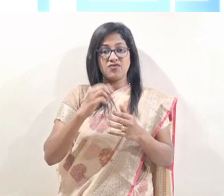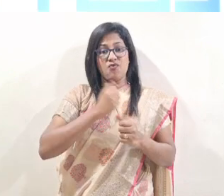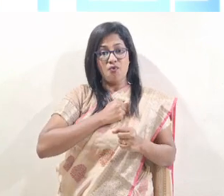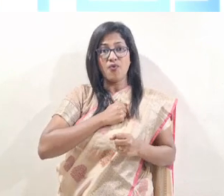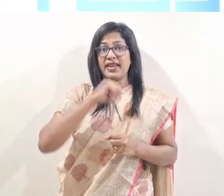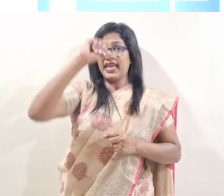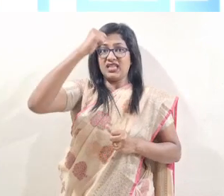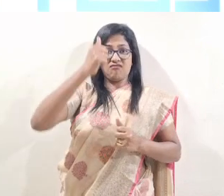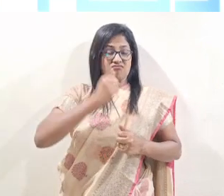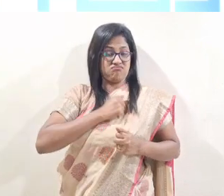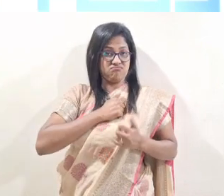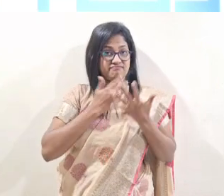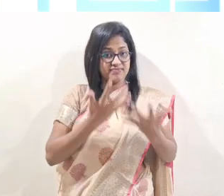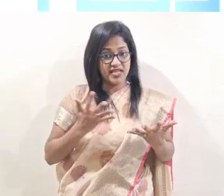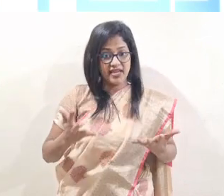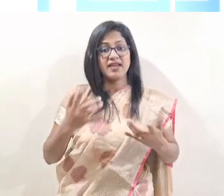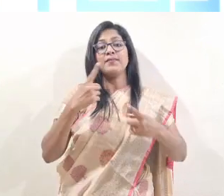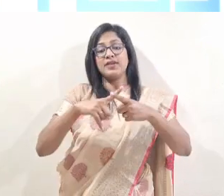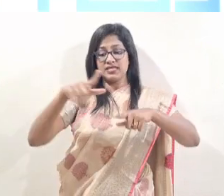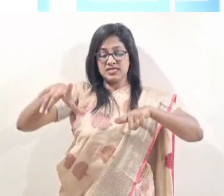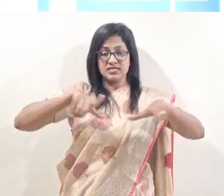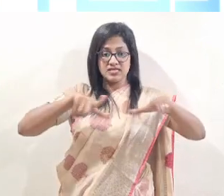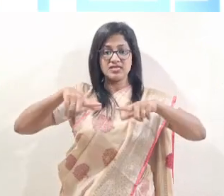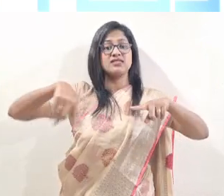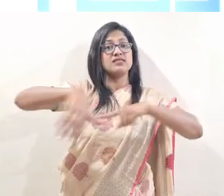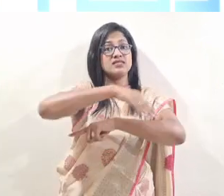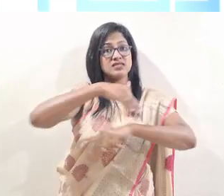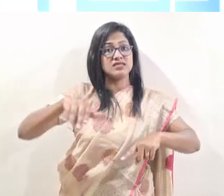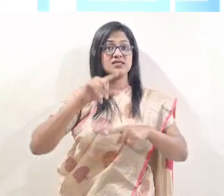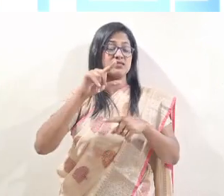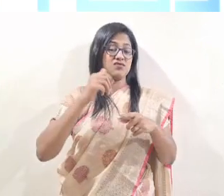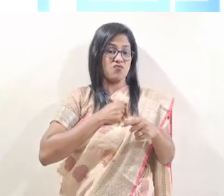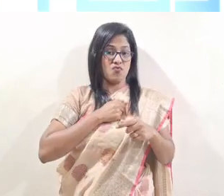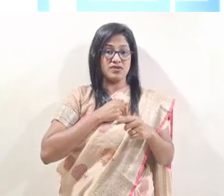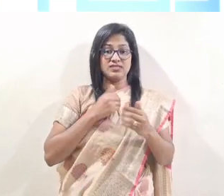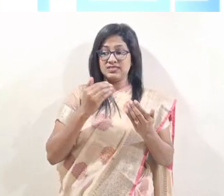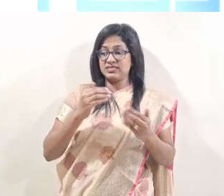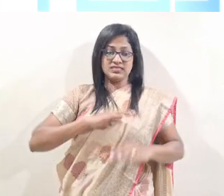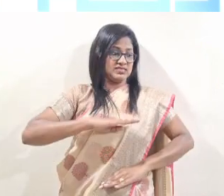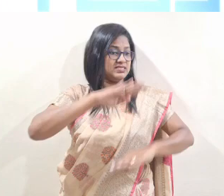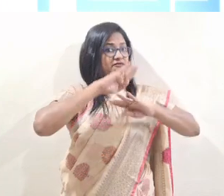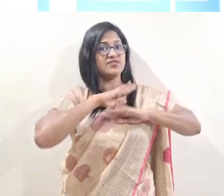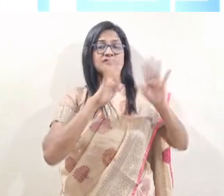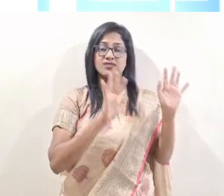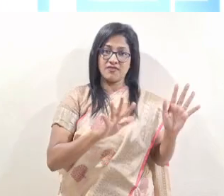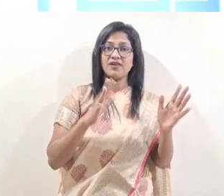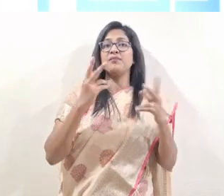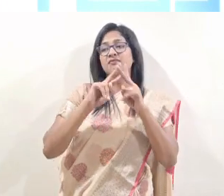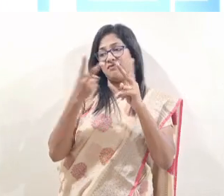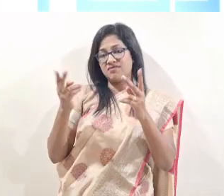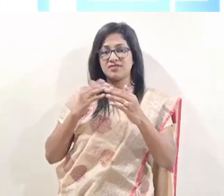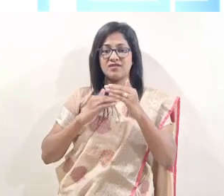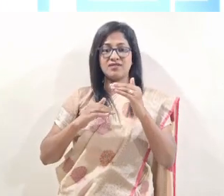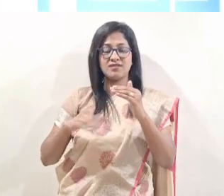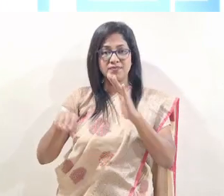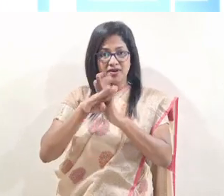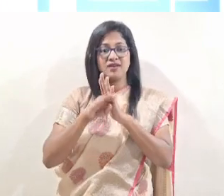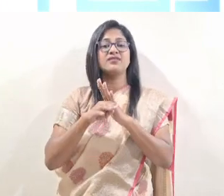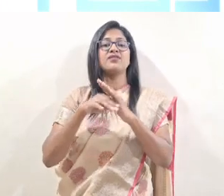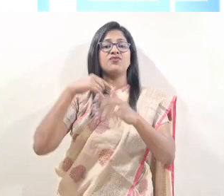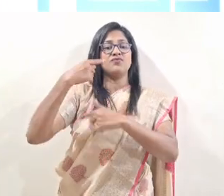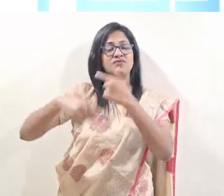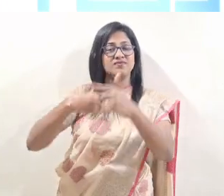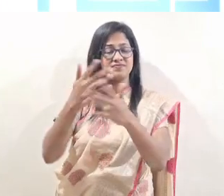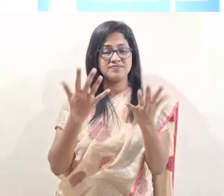Indian things. And in construction, civil construction at least, we are quite self-sufficient, but then there are other parts, and rolling stock